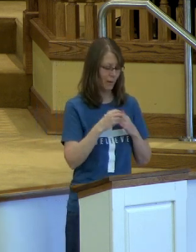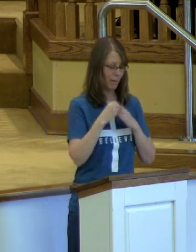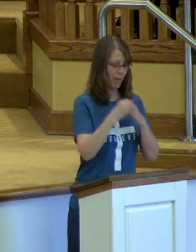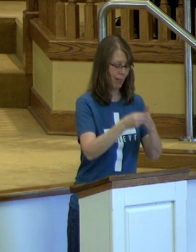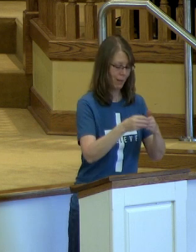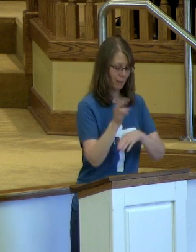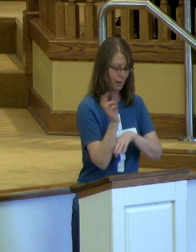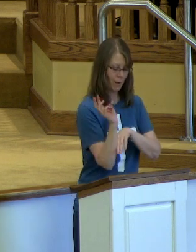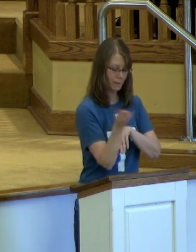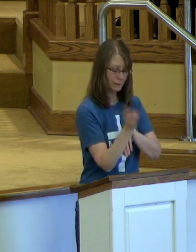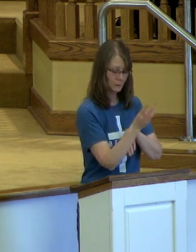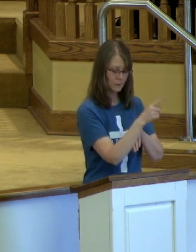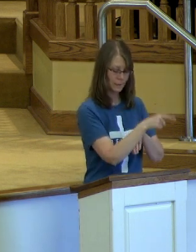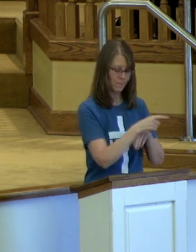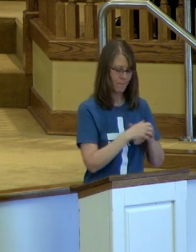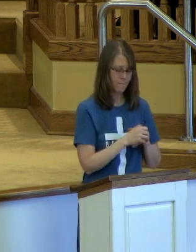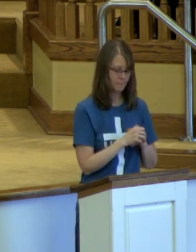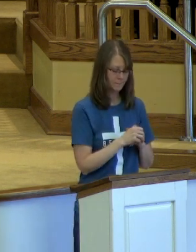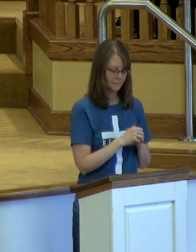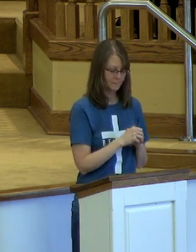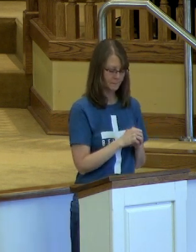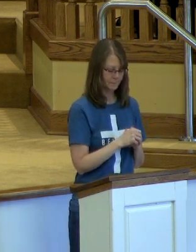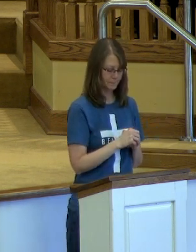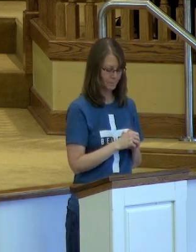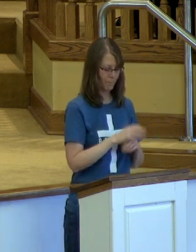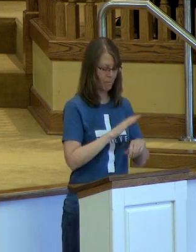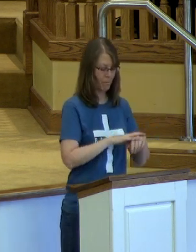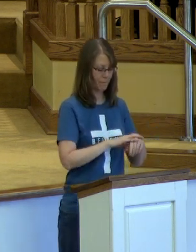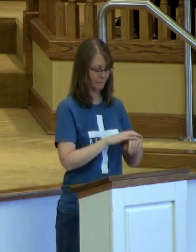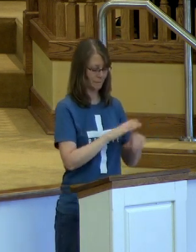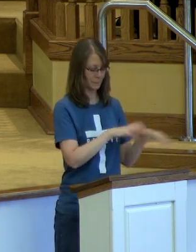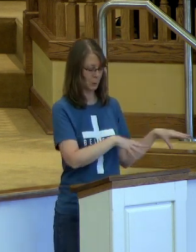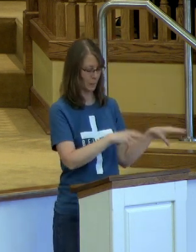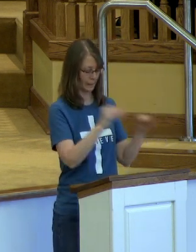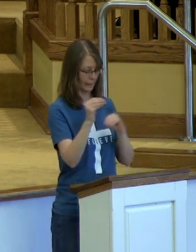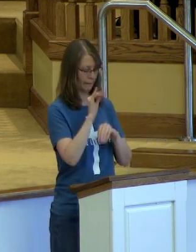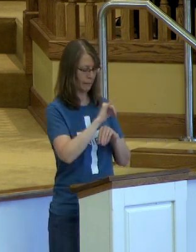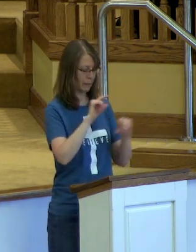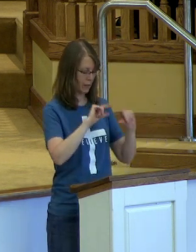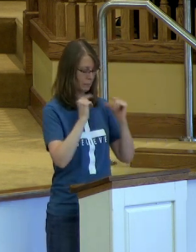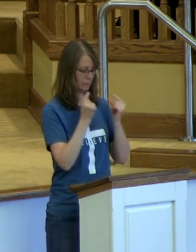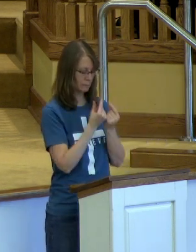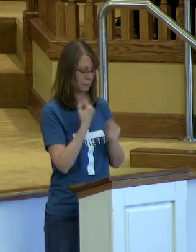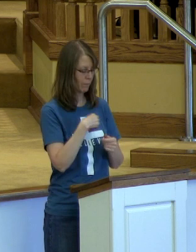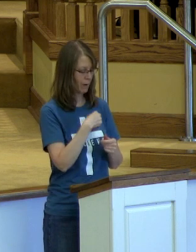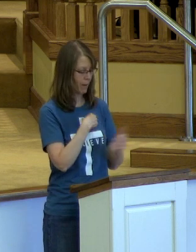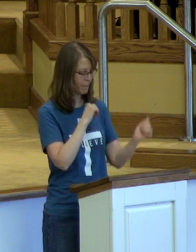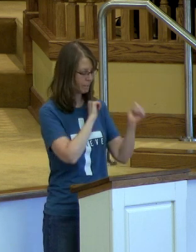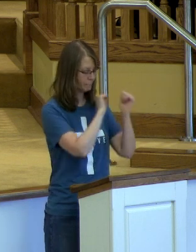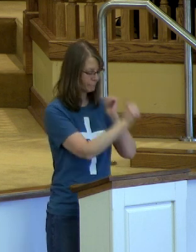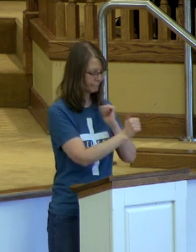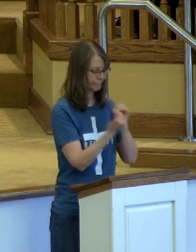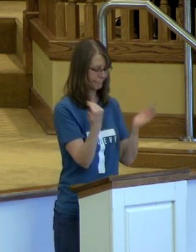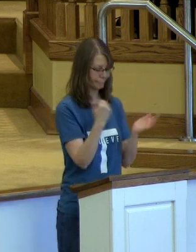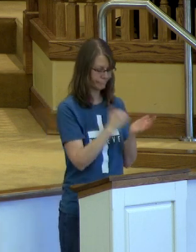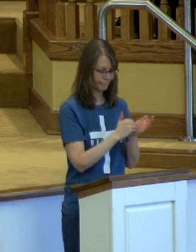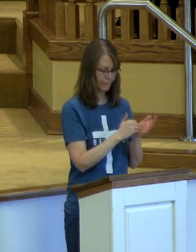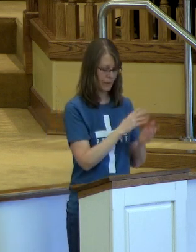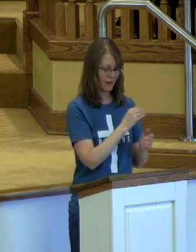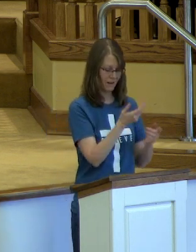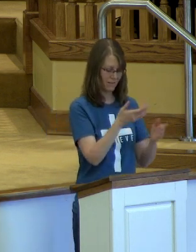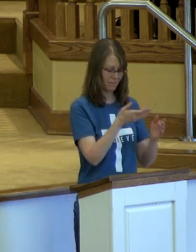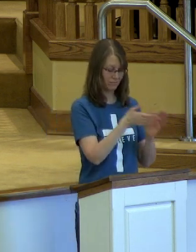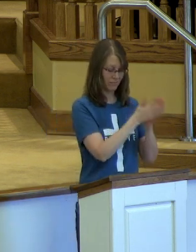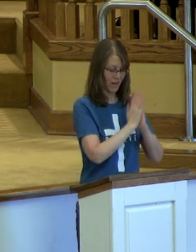which led to my gospel witness. On leaving the sport club, I passed her again in the lobby where I stopped and asked if we could exchange cell